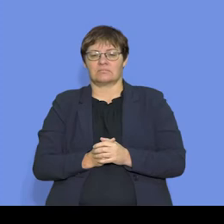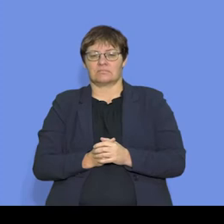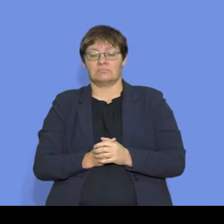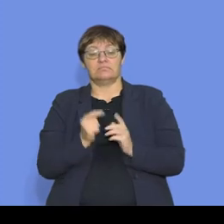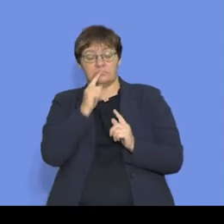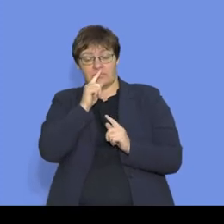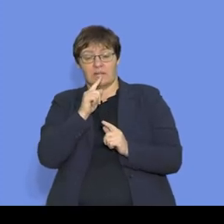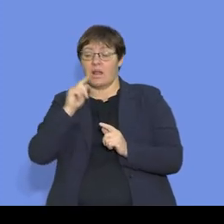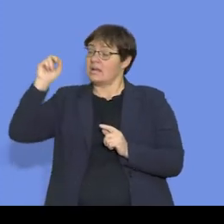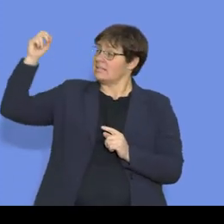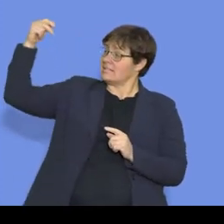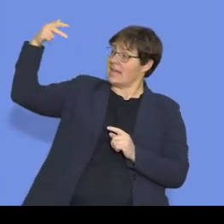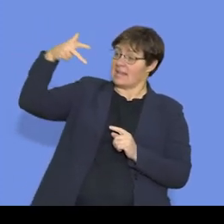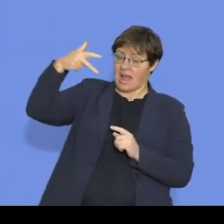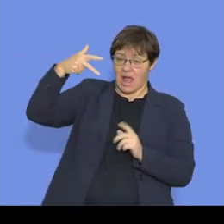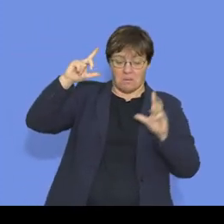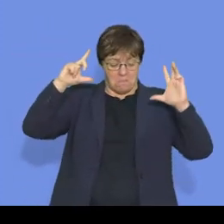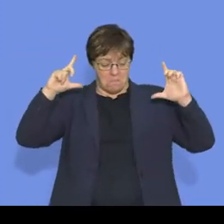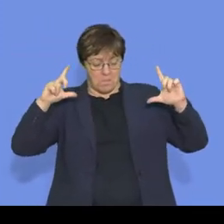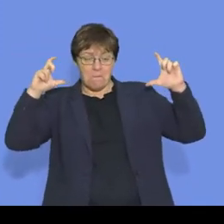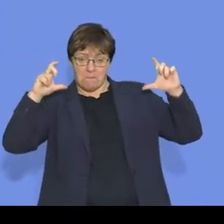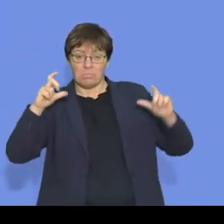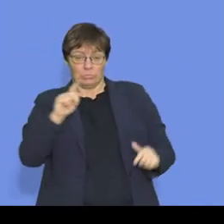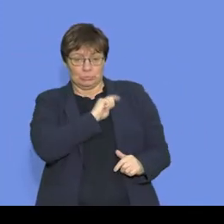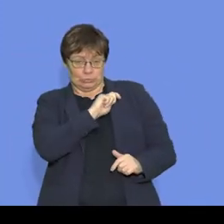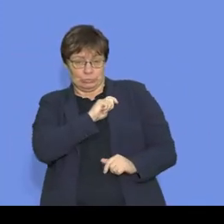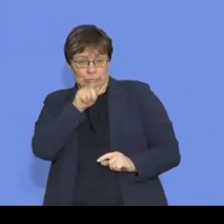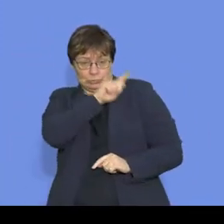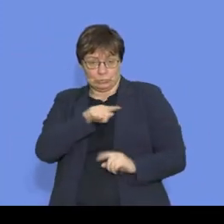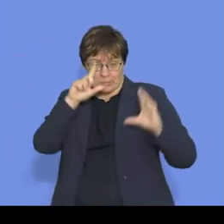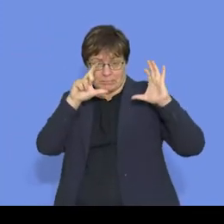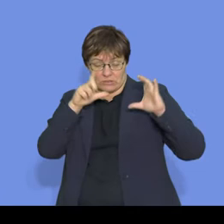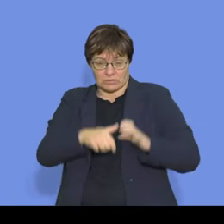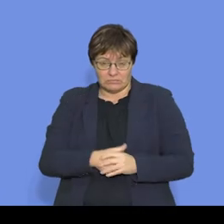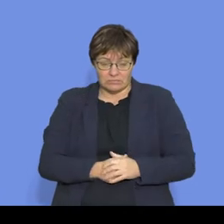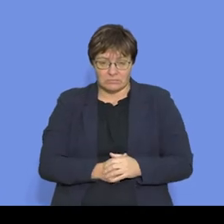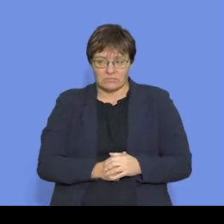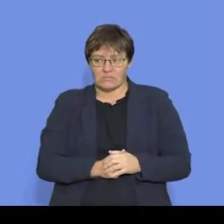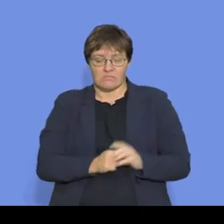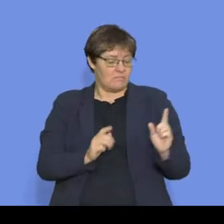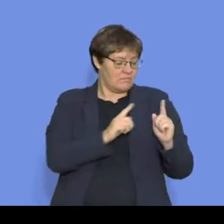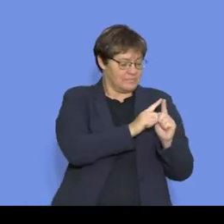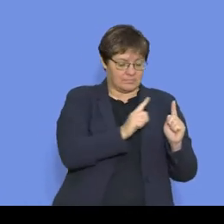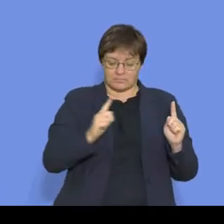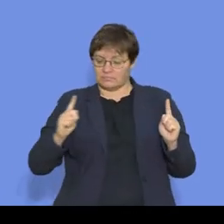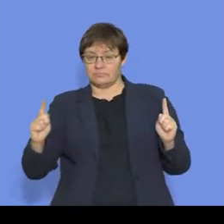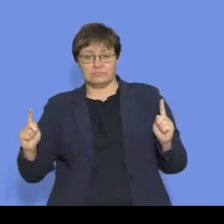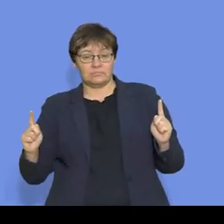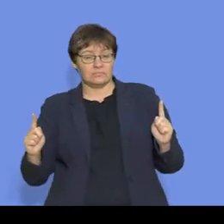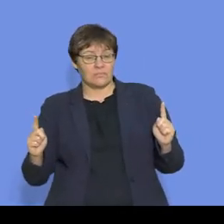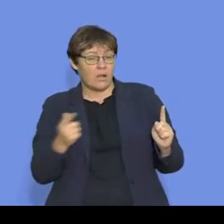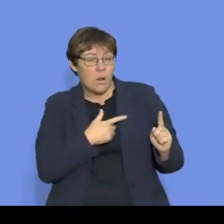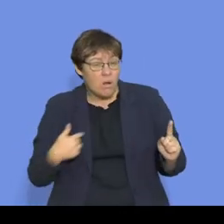And this is a picture of the actual crater. It's a satellite picture. And that crater